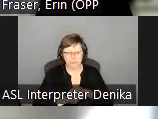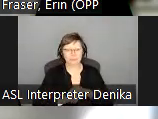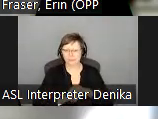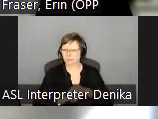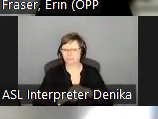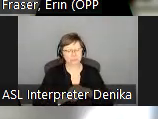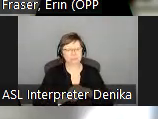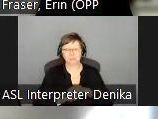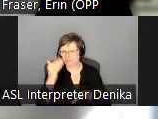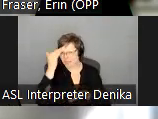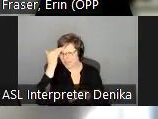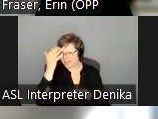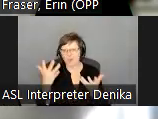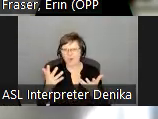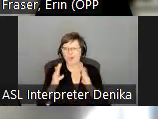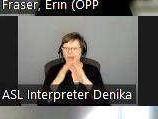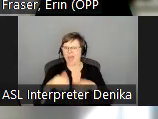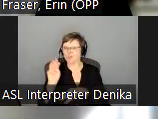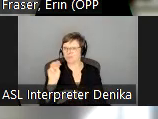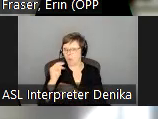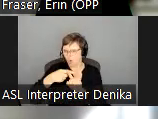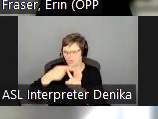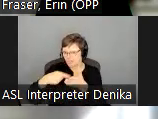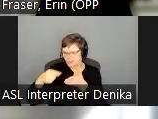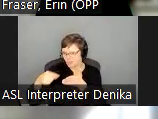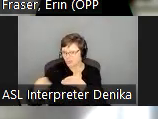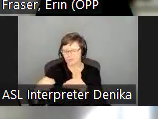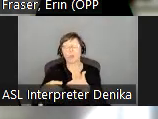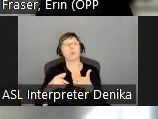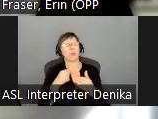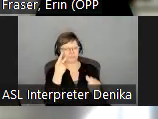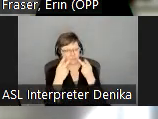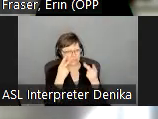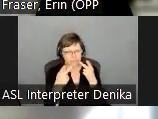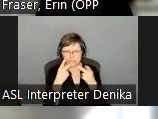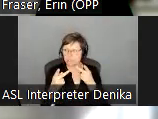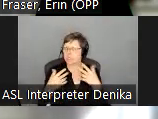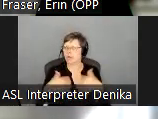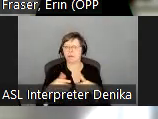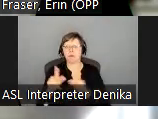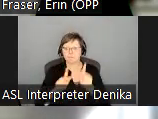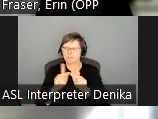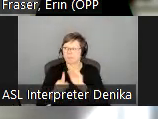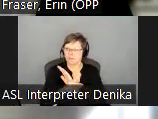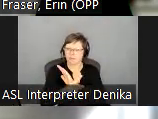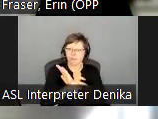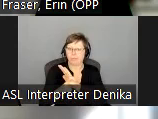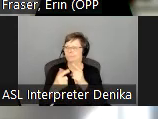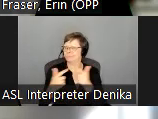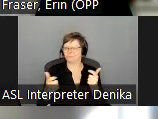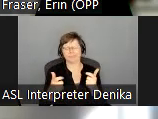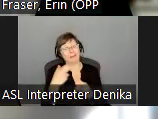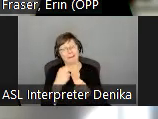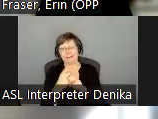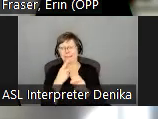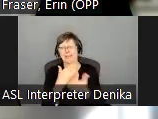house mortgage as well is a big problem. We've seen that on the news as well. So it's so hard to get everything covered in 1 hour, but we do try